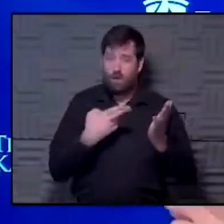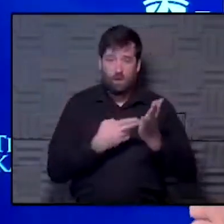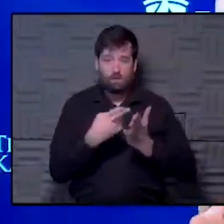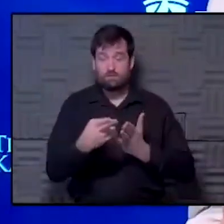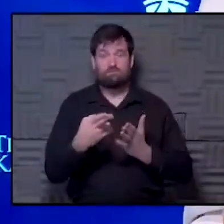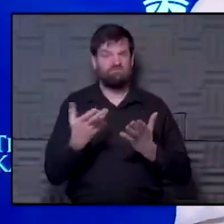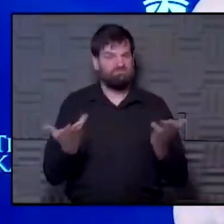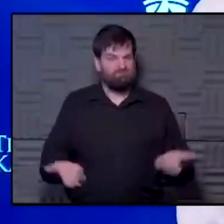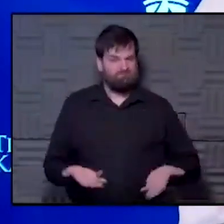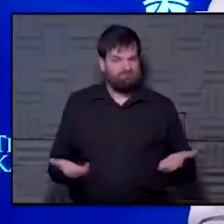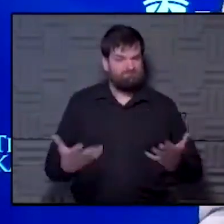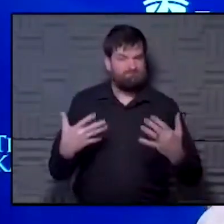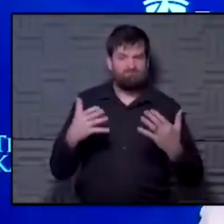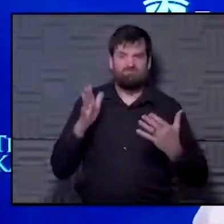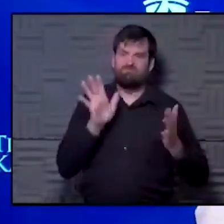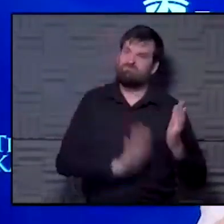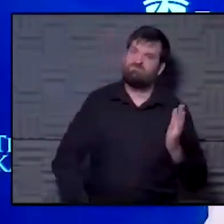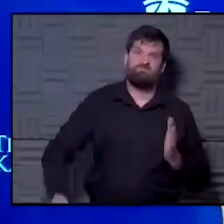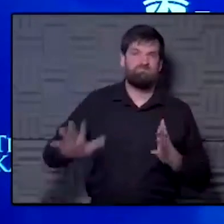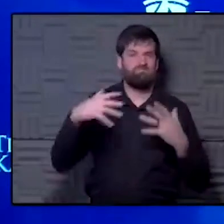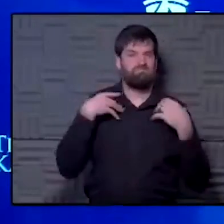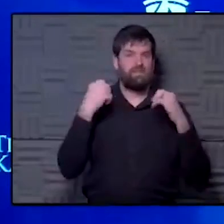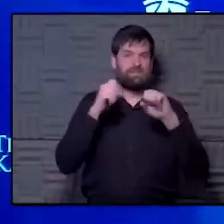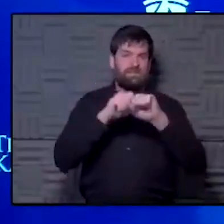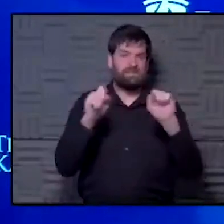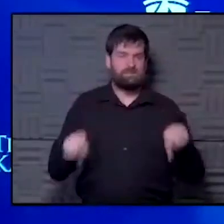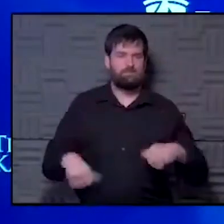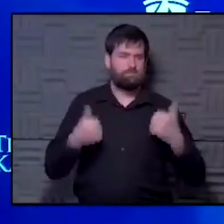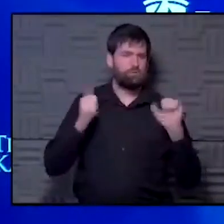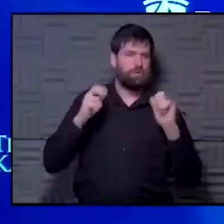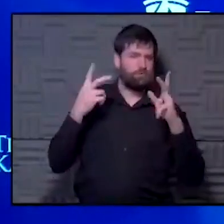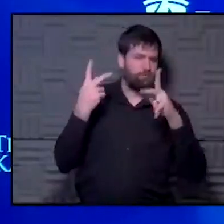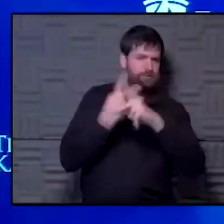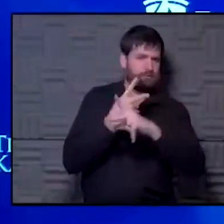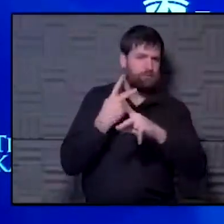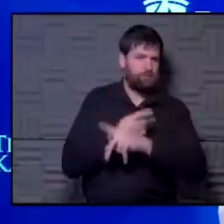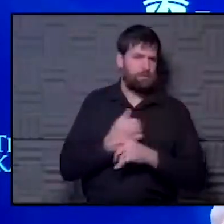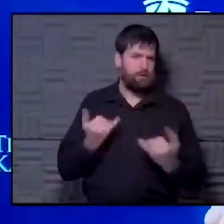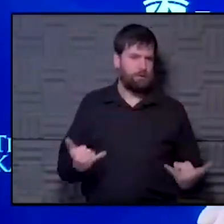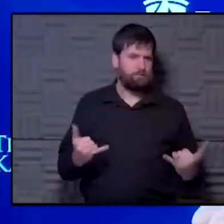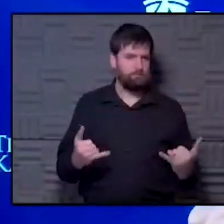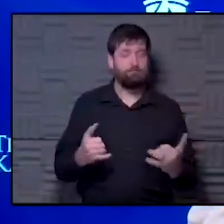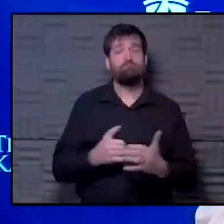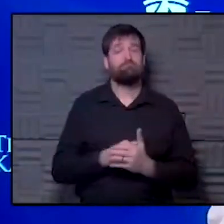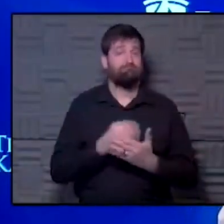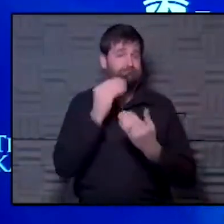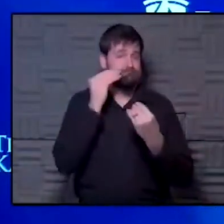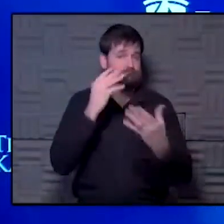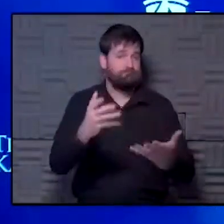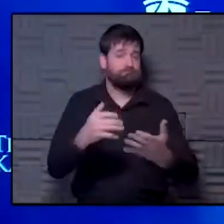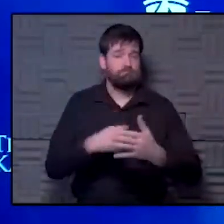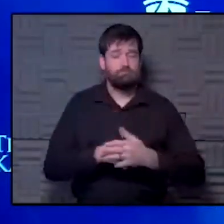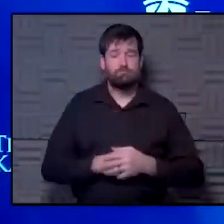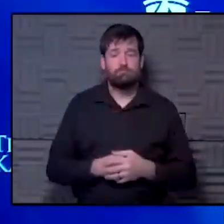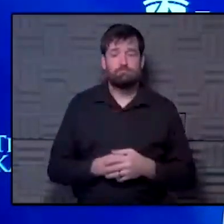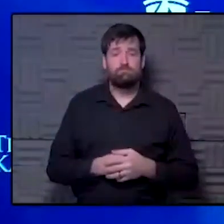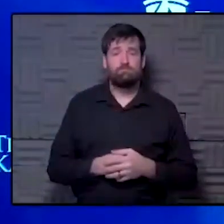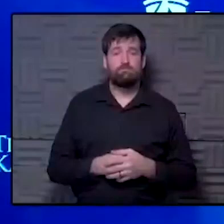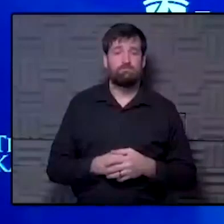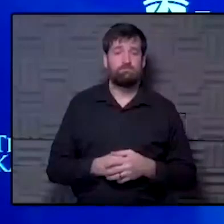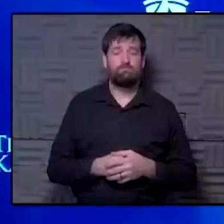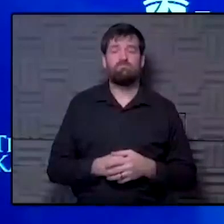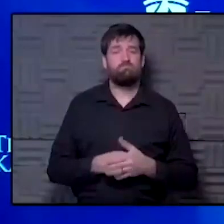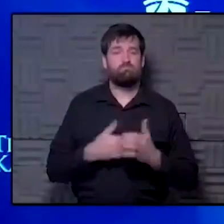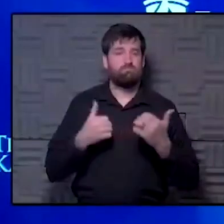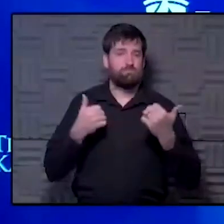every health care system around our area and around the country are trying to wrestle with that very question. And here's what I would tell you. We're going to try and